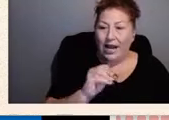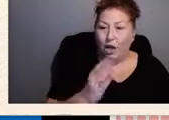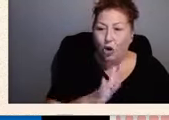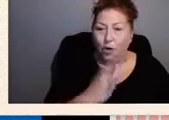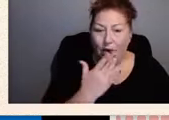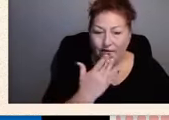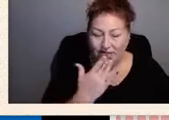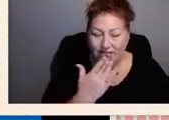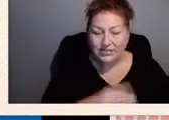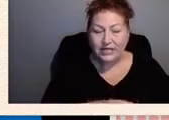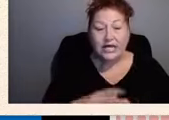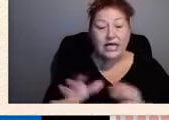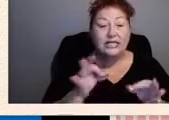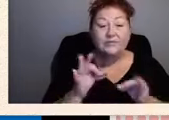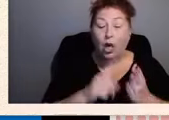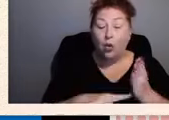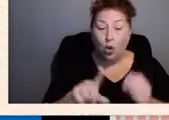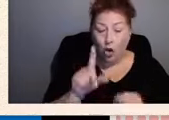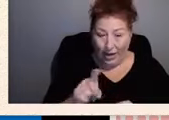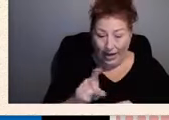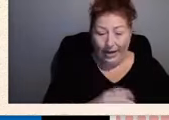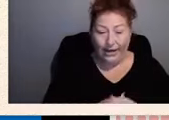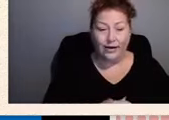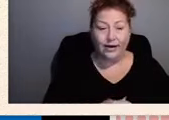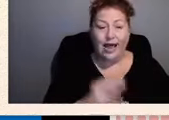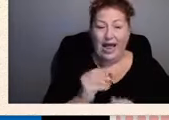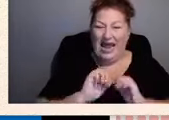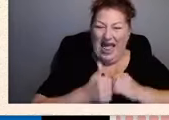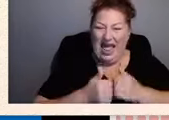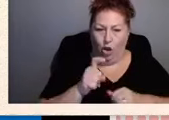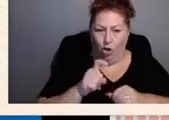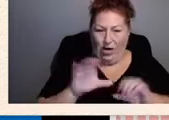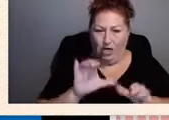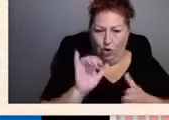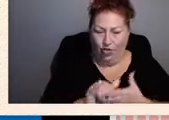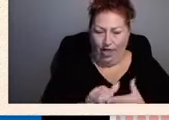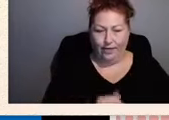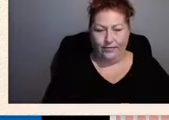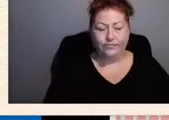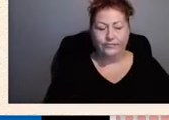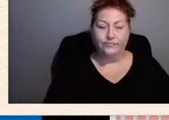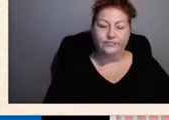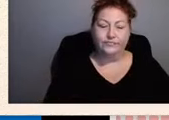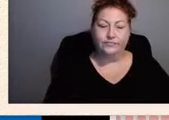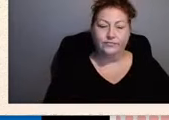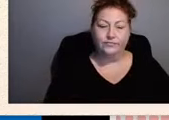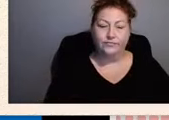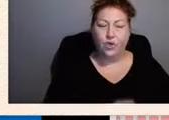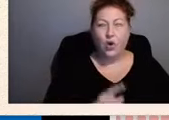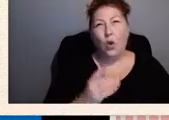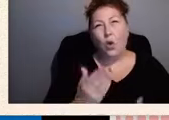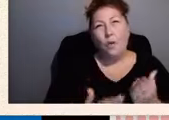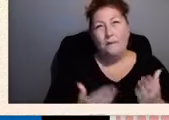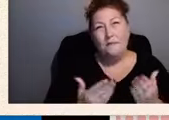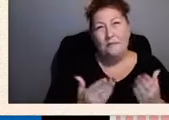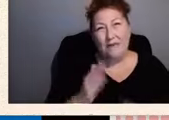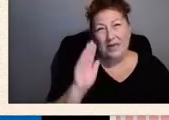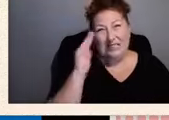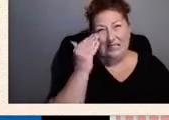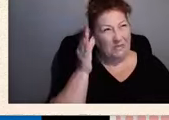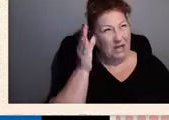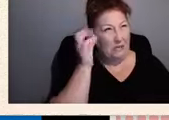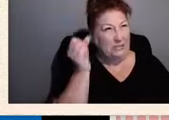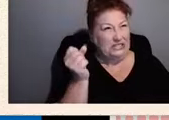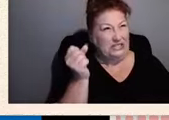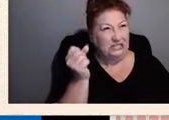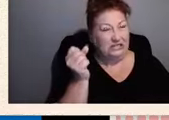Explain what you need and how you need it done. What may seem like common sense to you may not be common